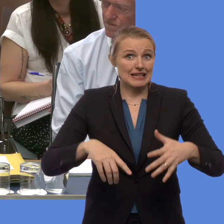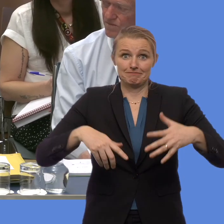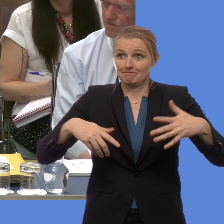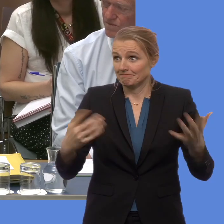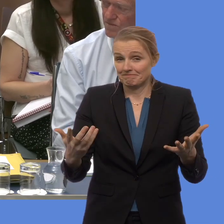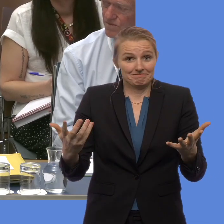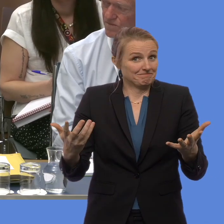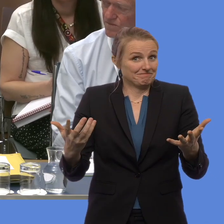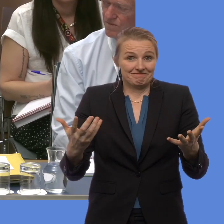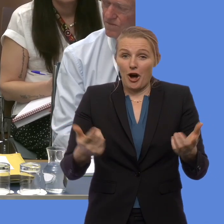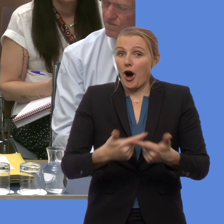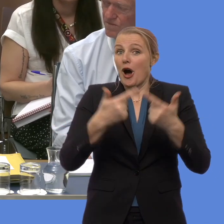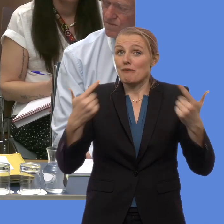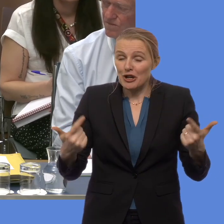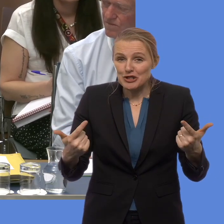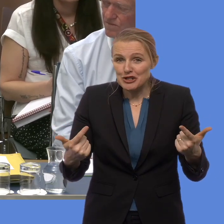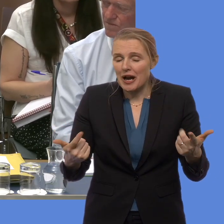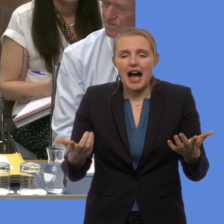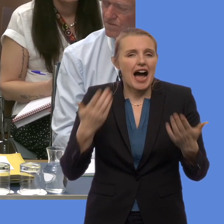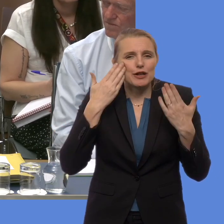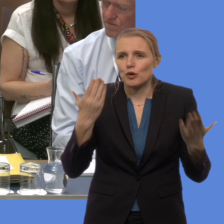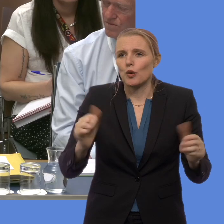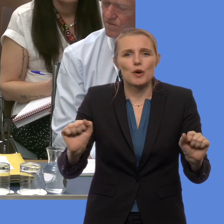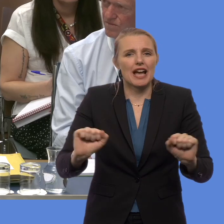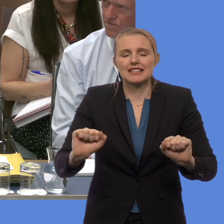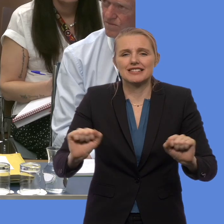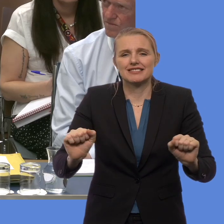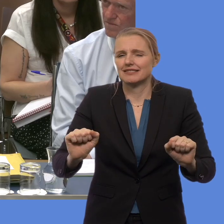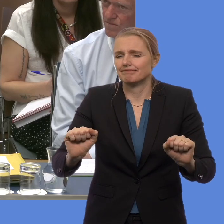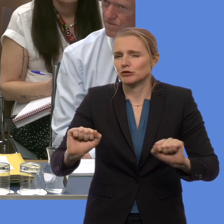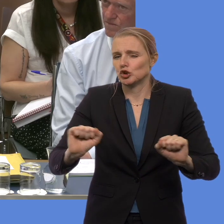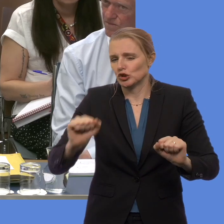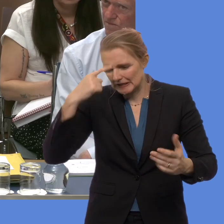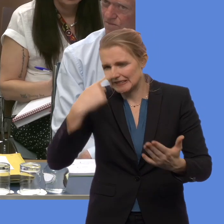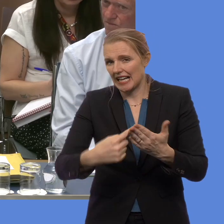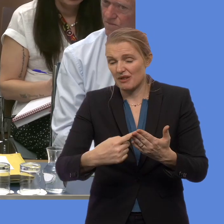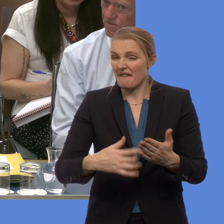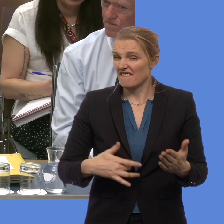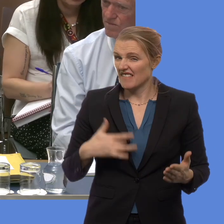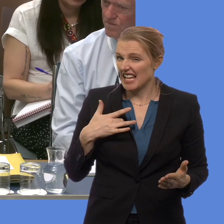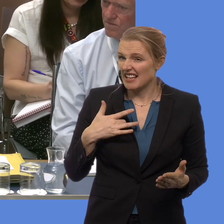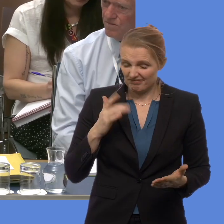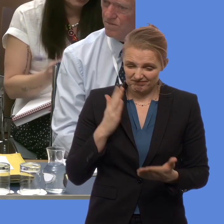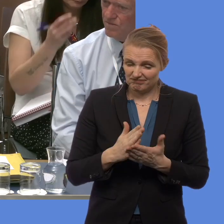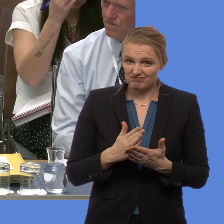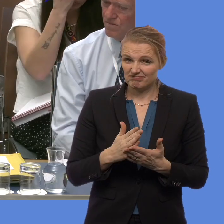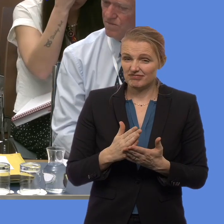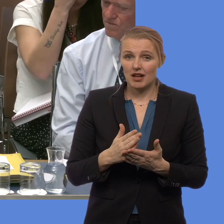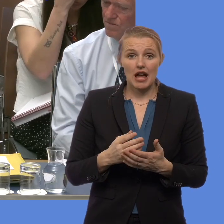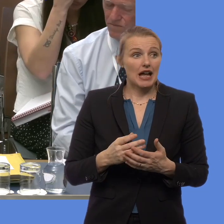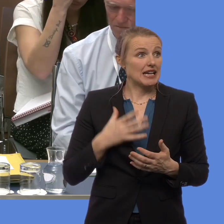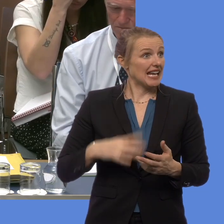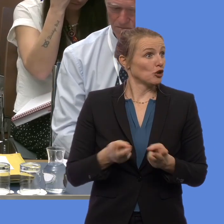and other things play a part in that, are yet to be fully worked through. But I would envisage, on demand